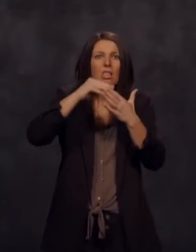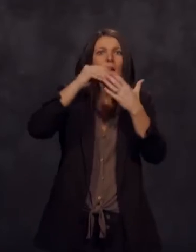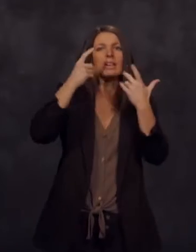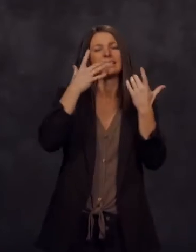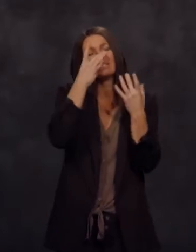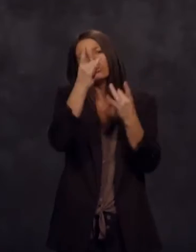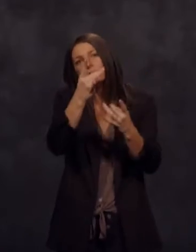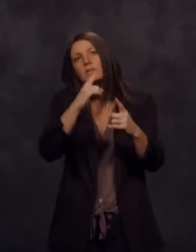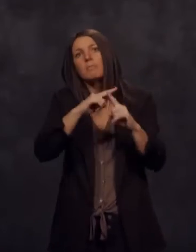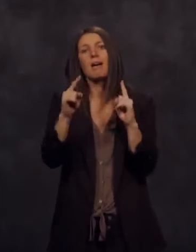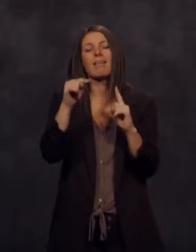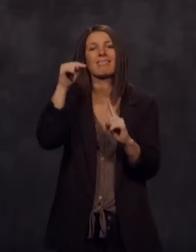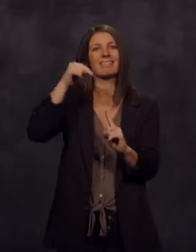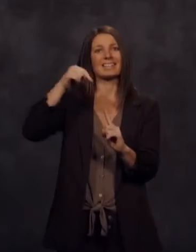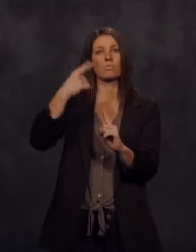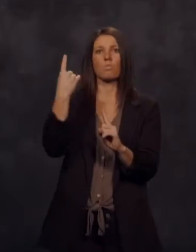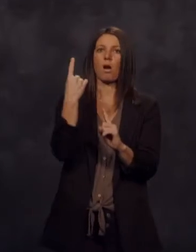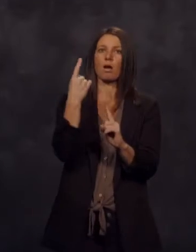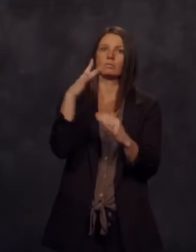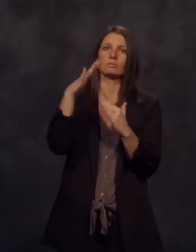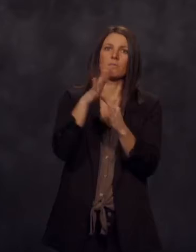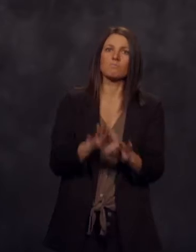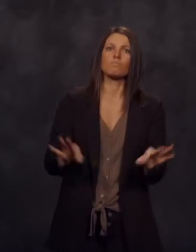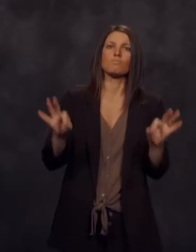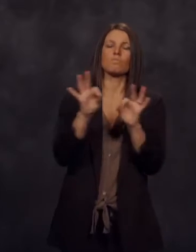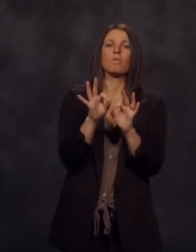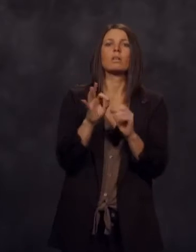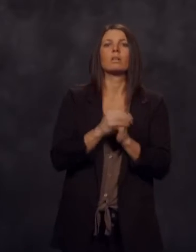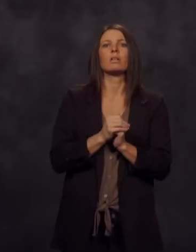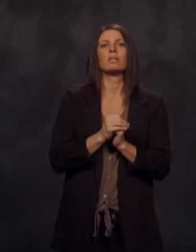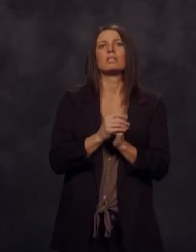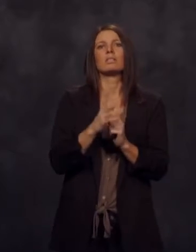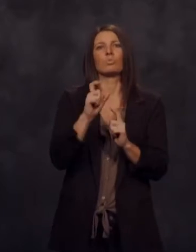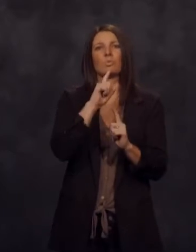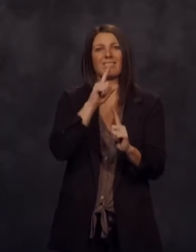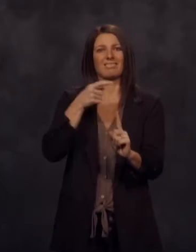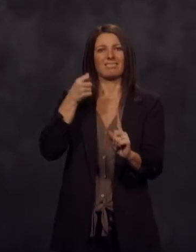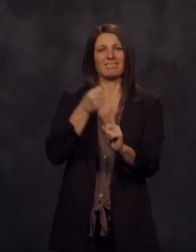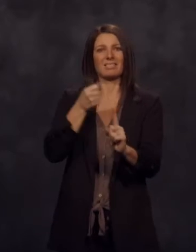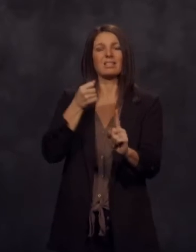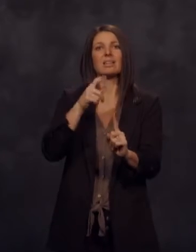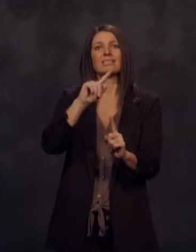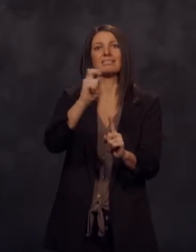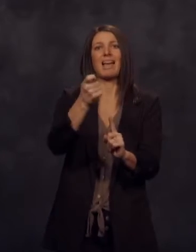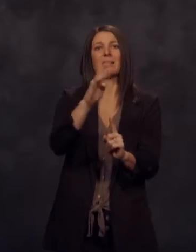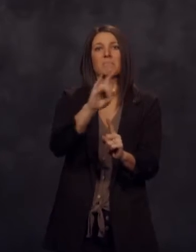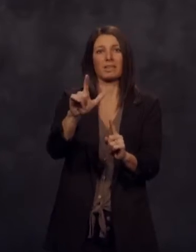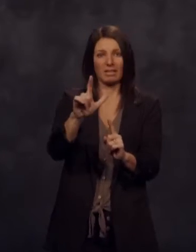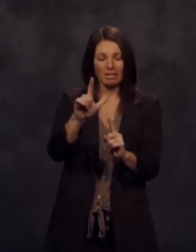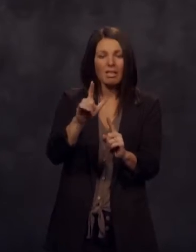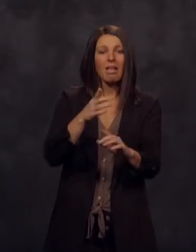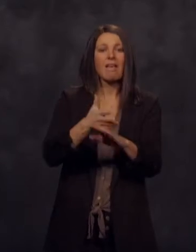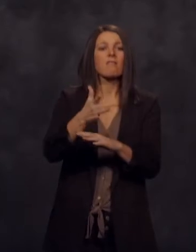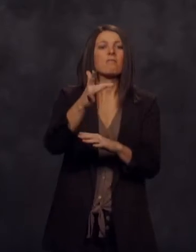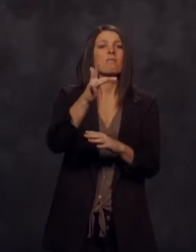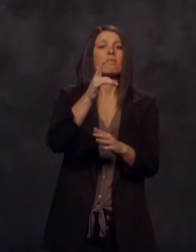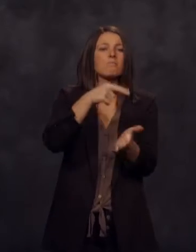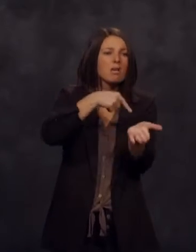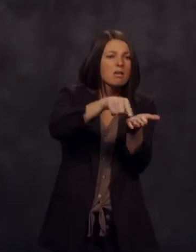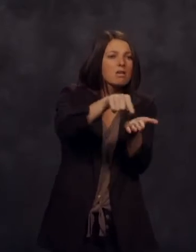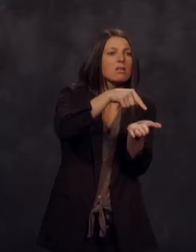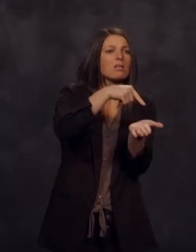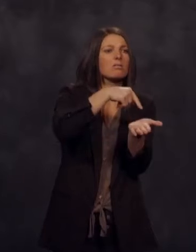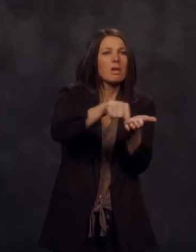interesting. But this would be one of them, is that to be hit with this massive tax bill after you've paid